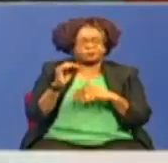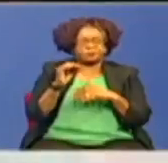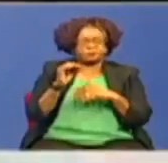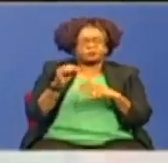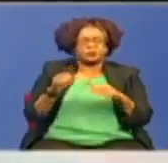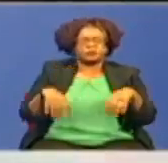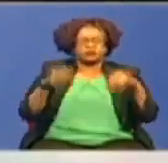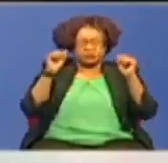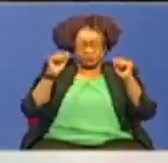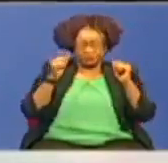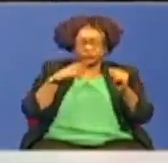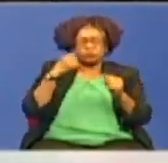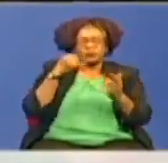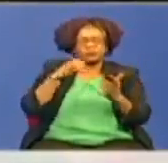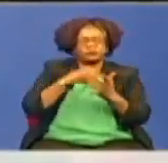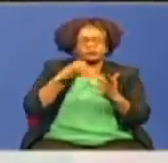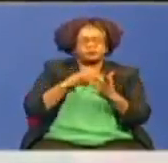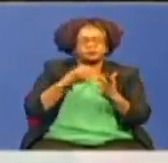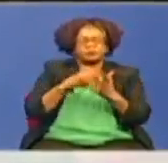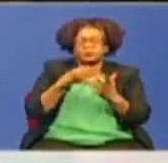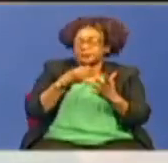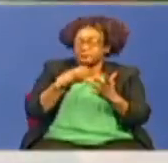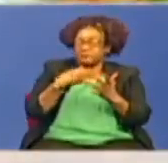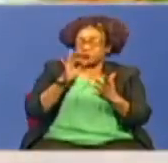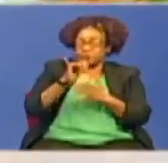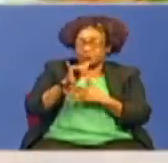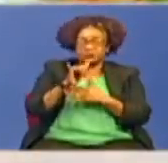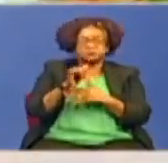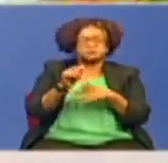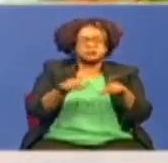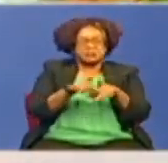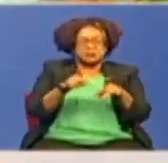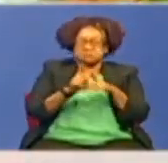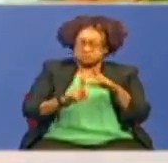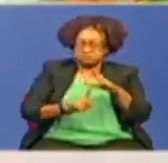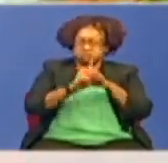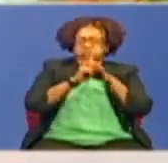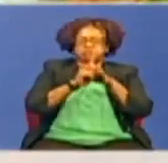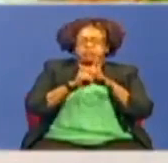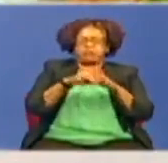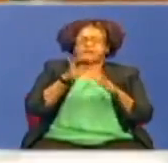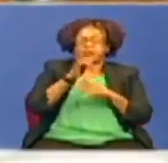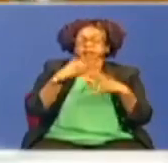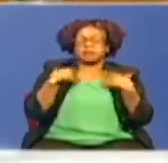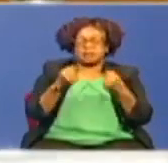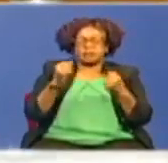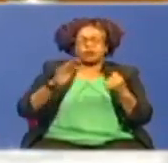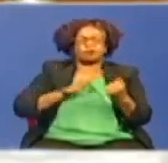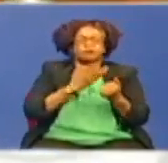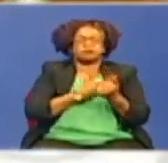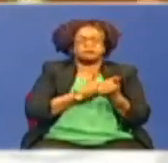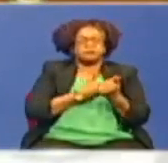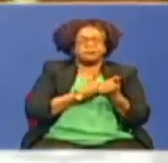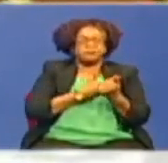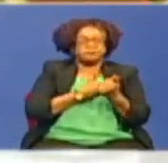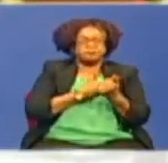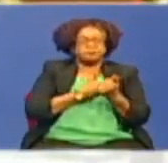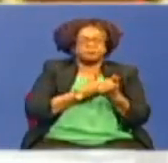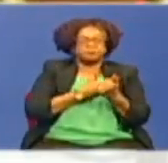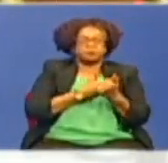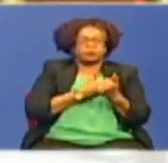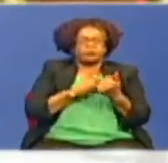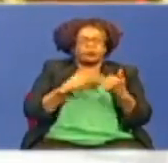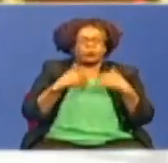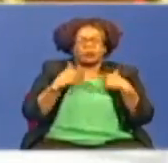accused of involvement in the irregular procurement also appeared before the Sabina Shege-led Health Committee. If you have every county covered.